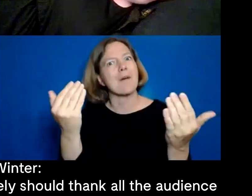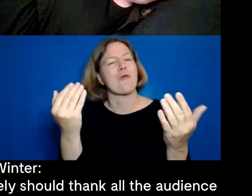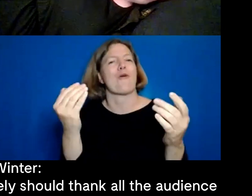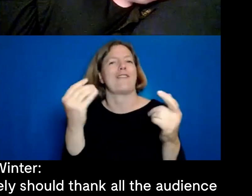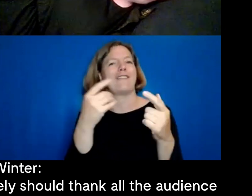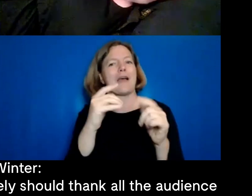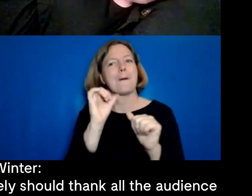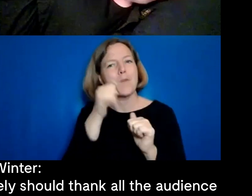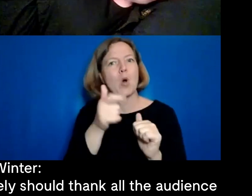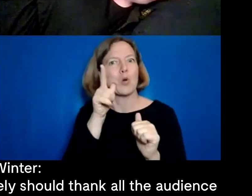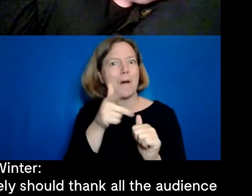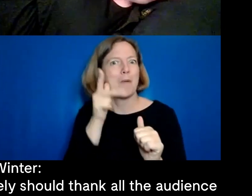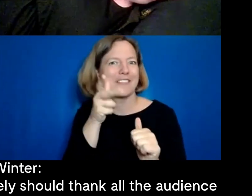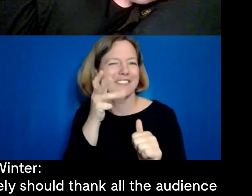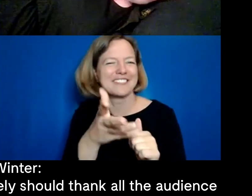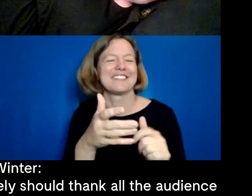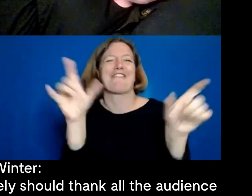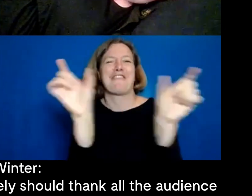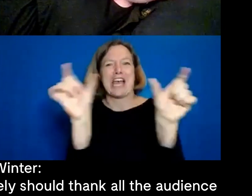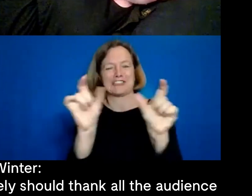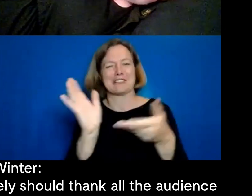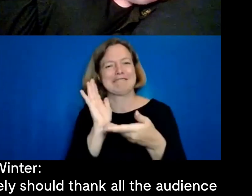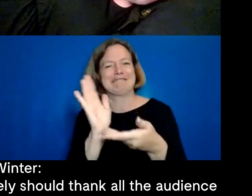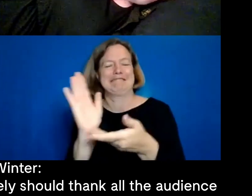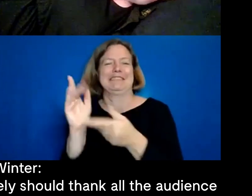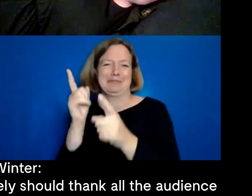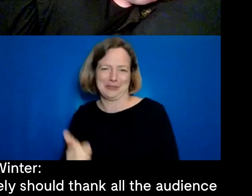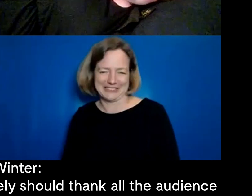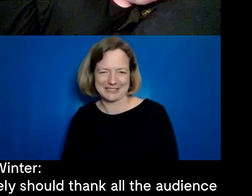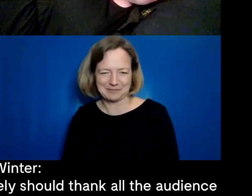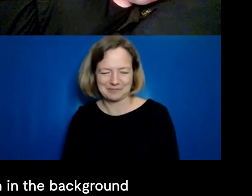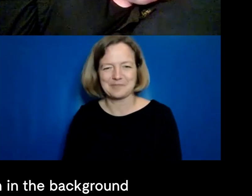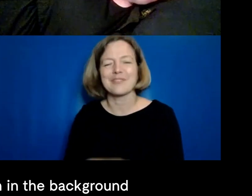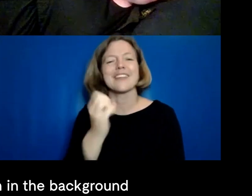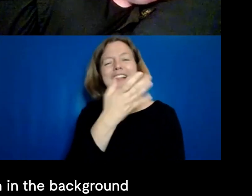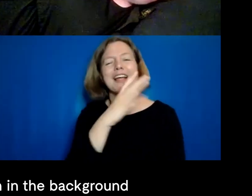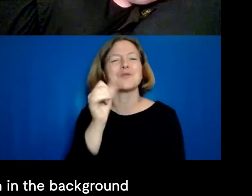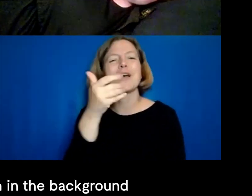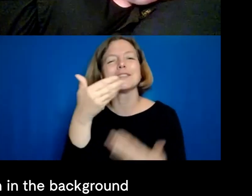we definitely should thank all the audience members, but